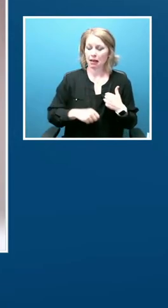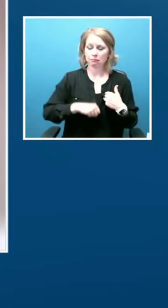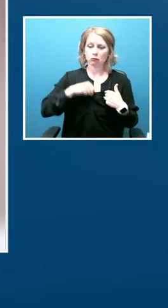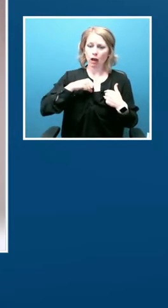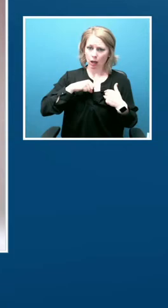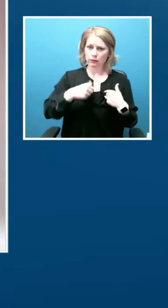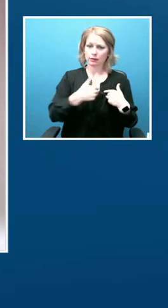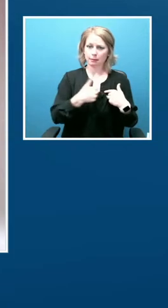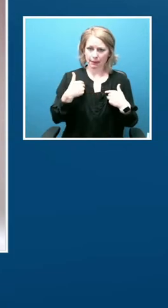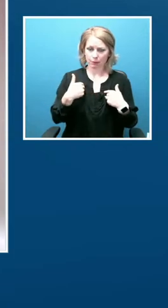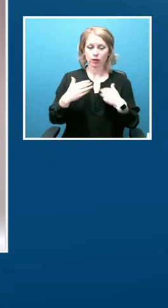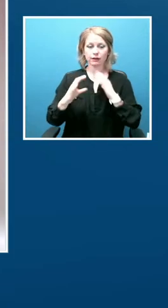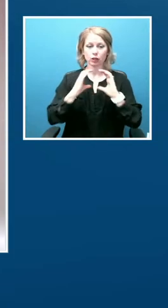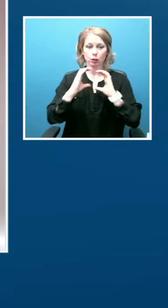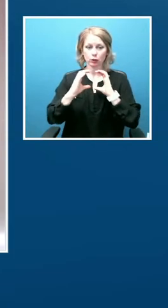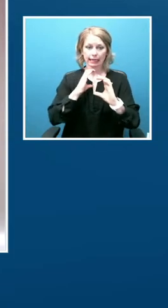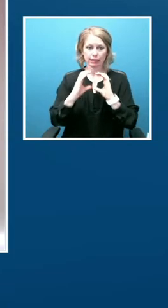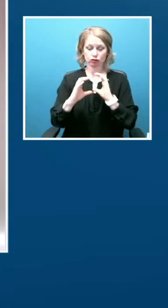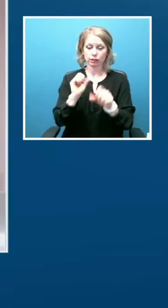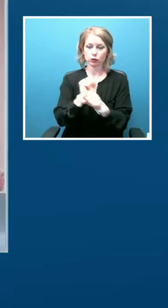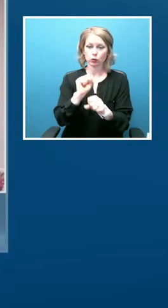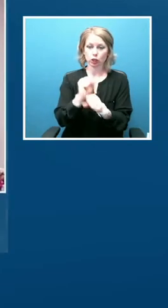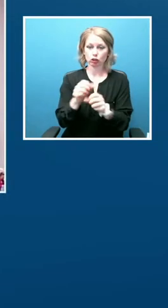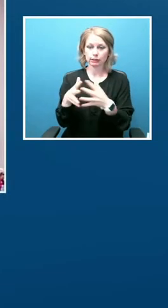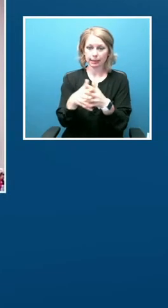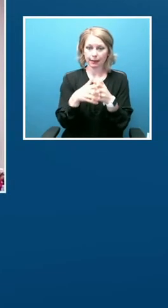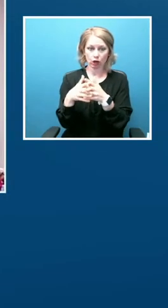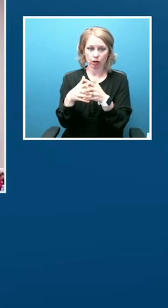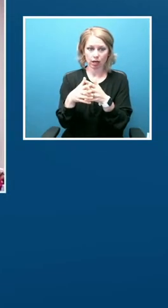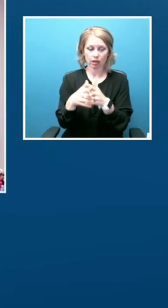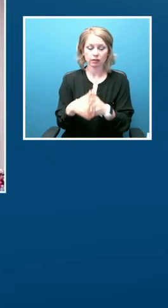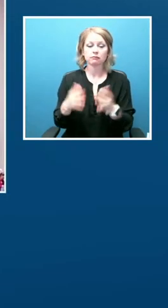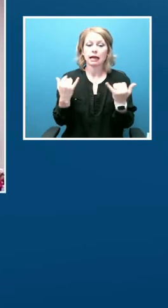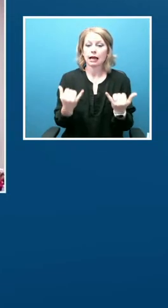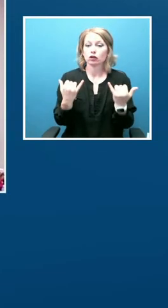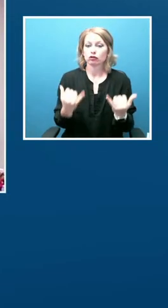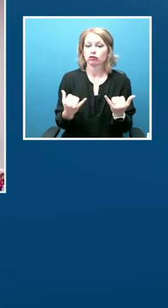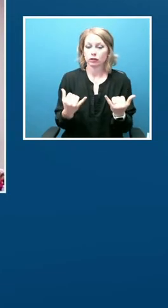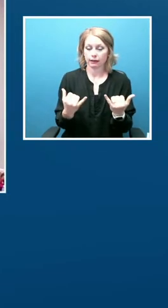the Communications Workers of America, and I currently serve as the